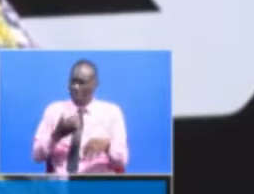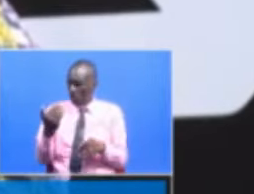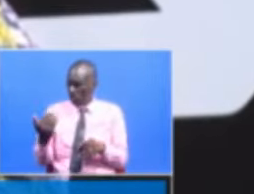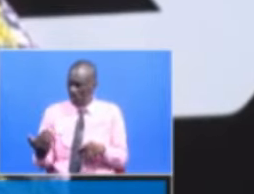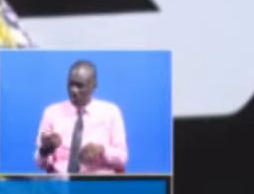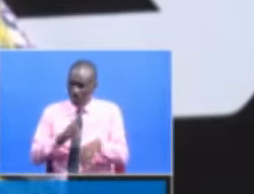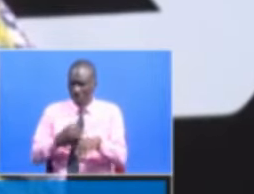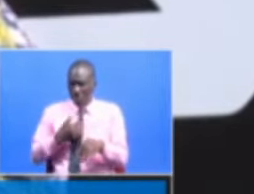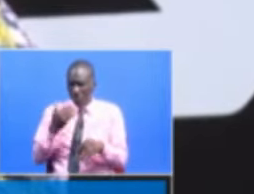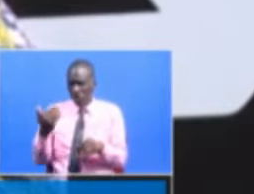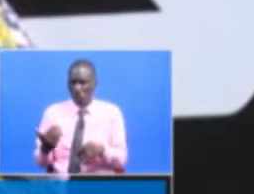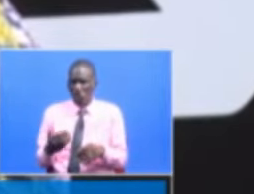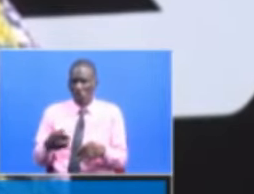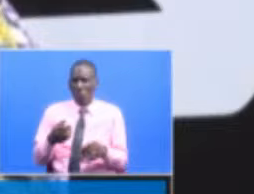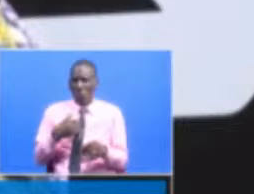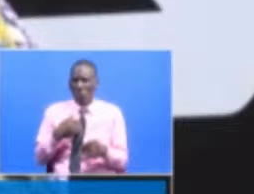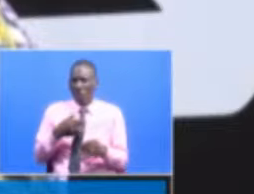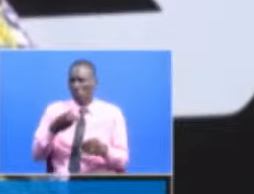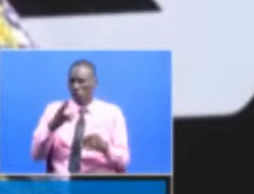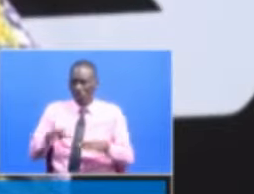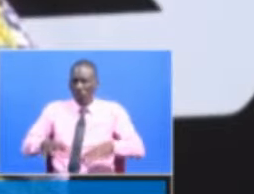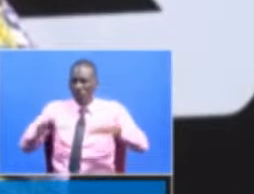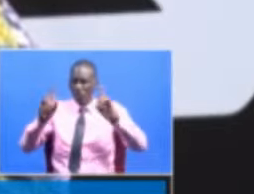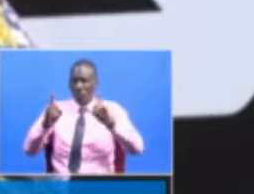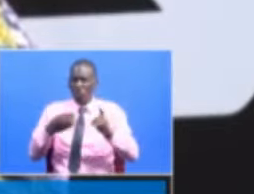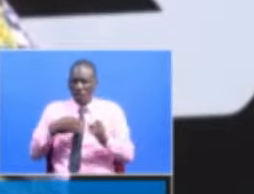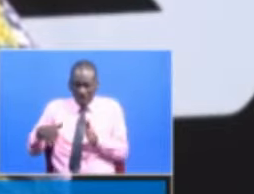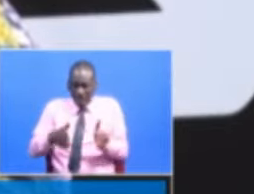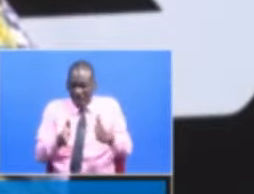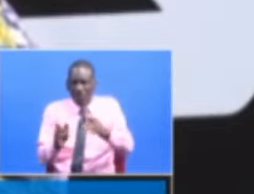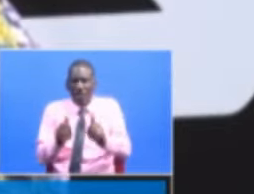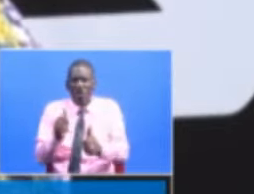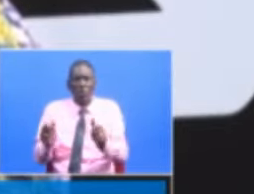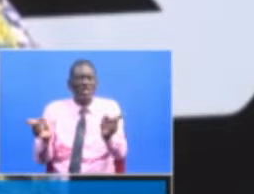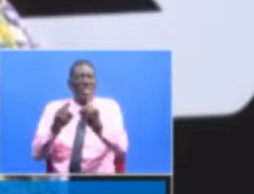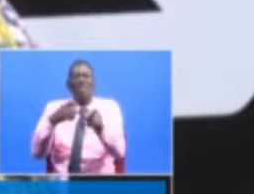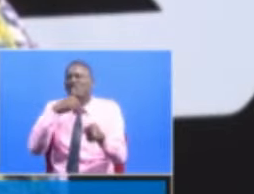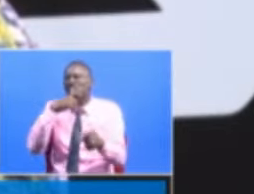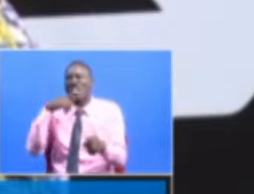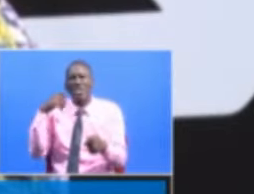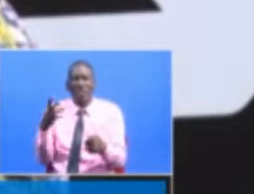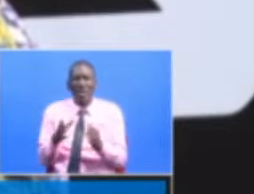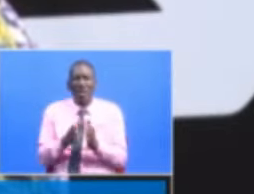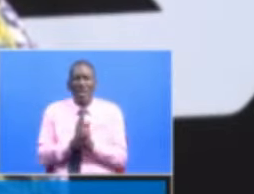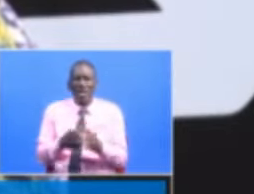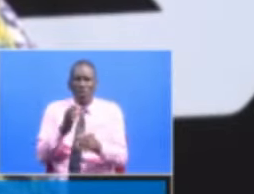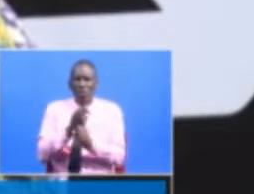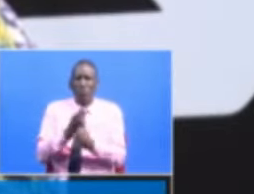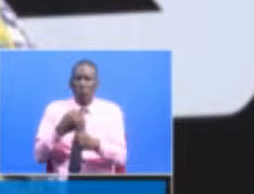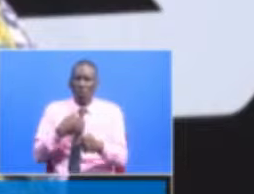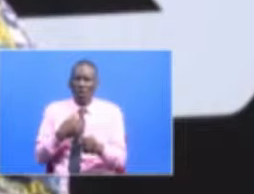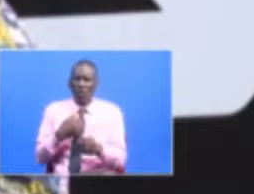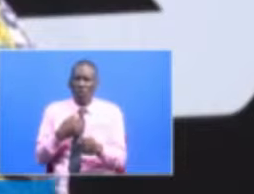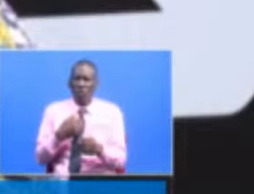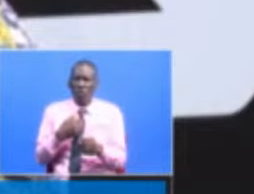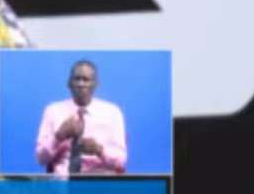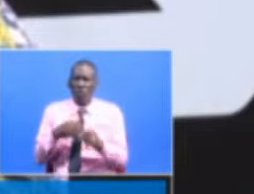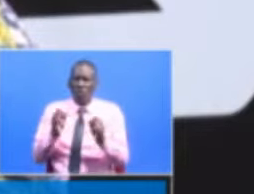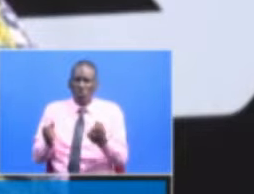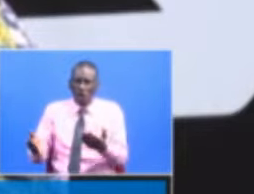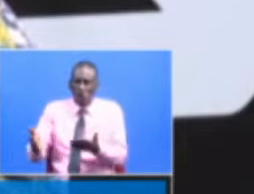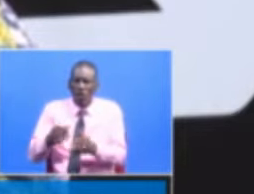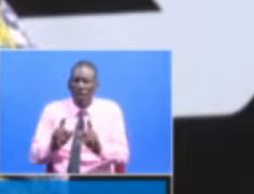we used to have floods. We had a river which has never dried up. We used to have, we can just collect firewood